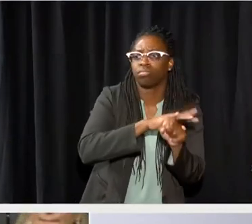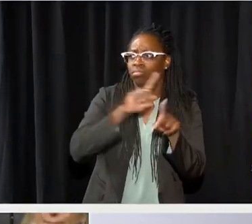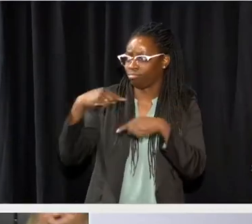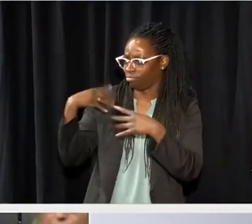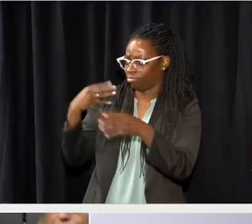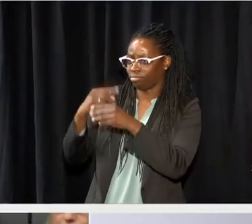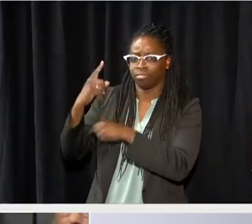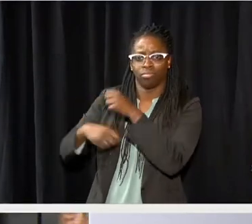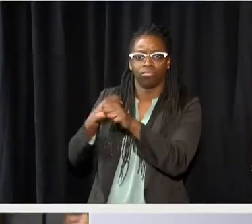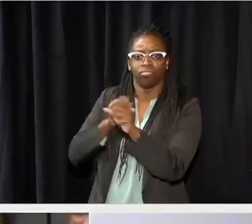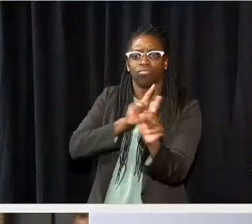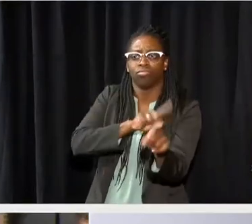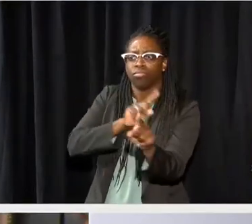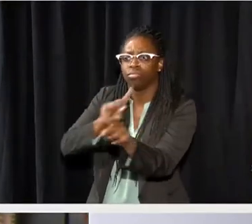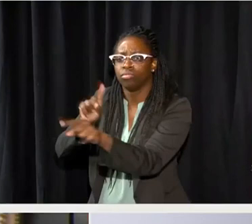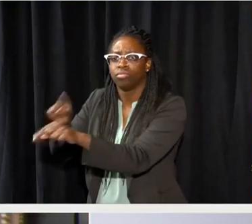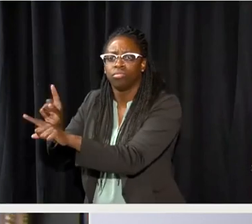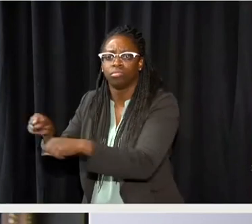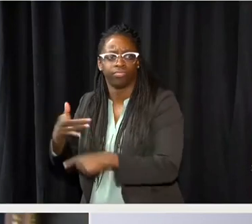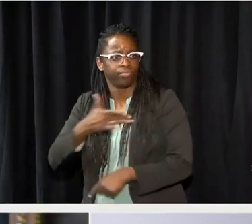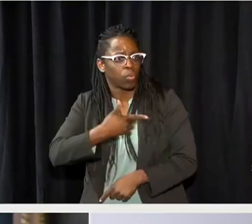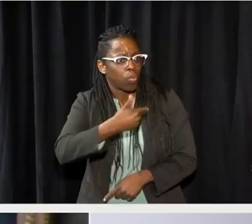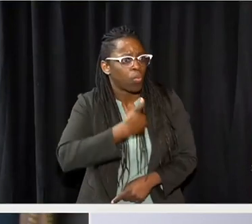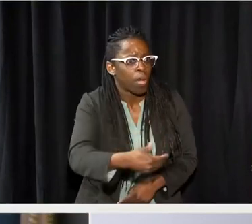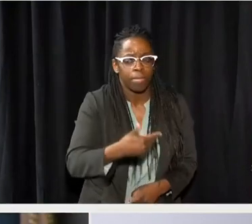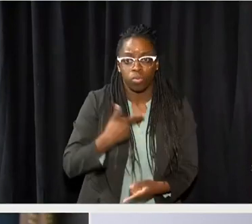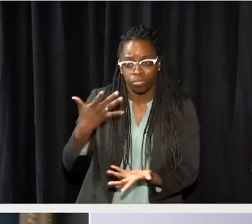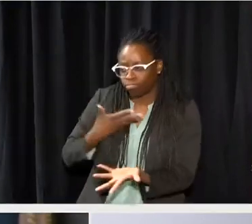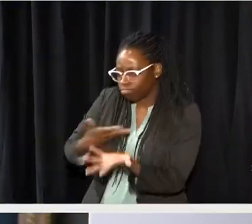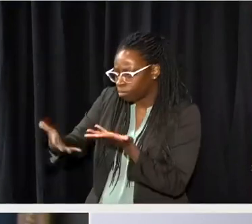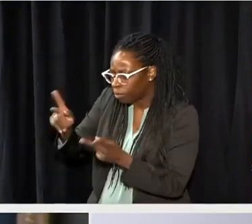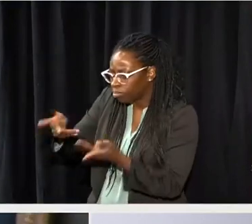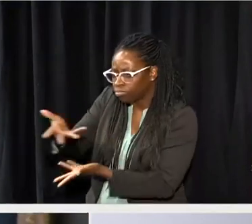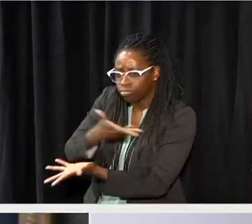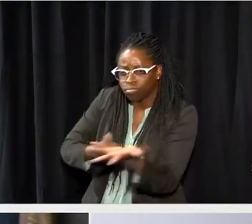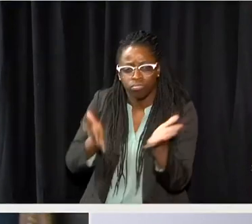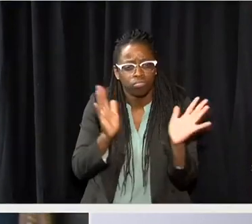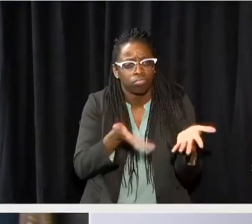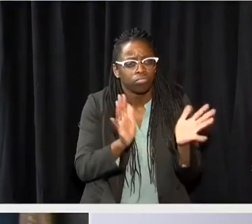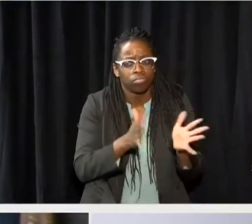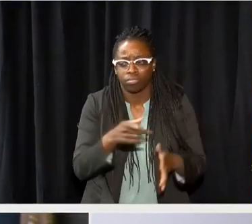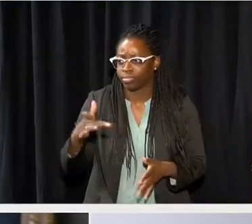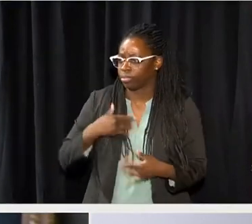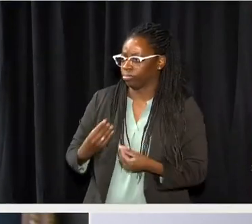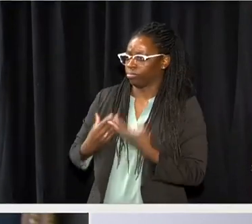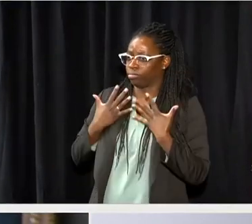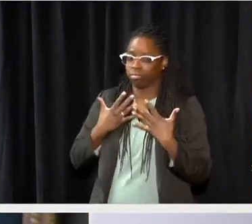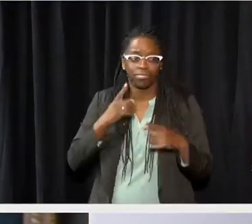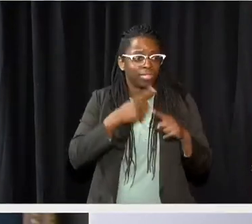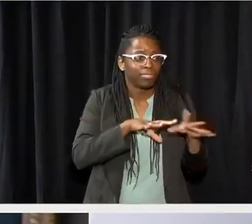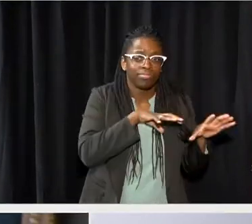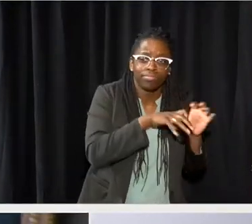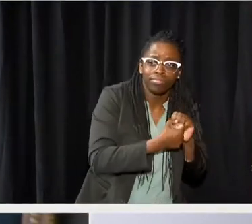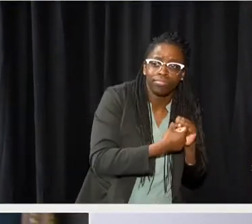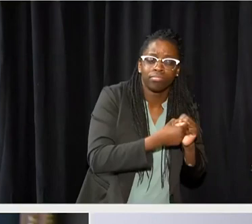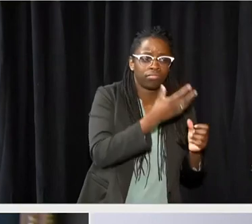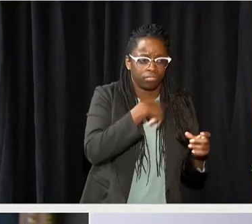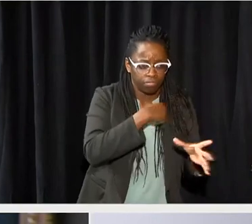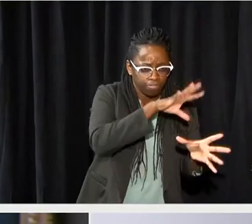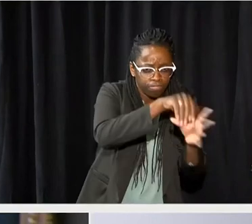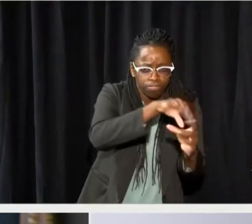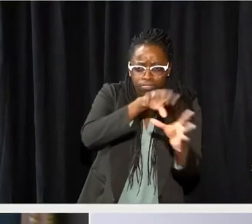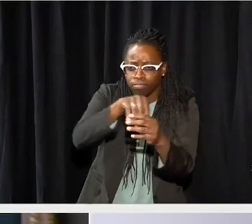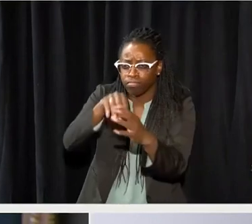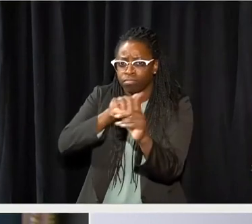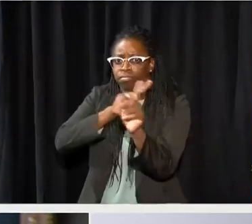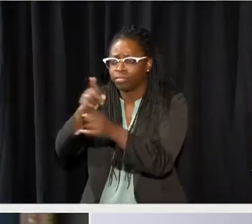year, welcoming us in to celebrate wins and grieve losses, to share your